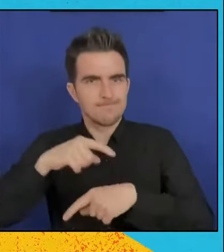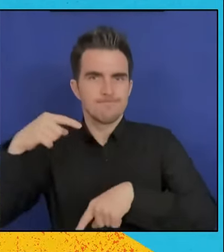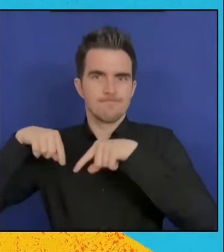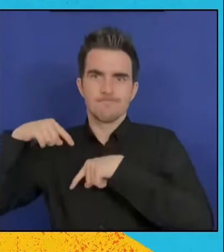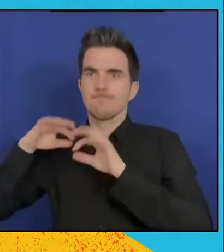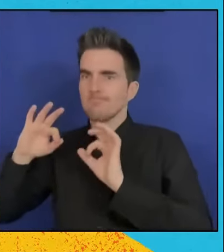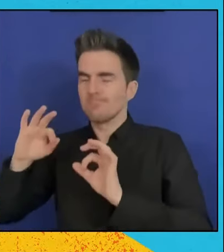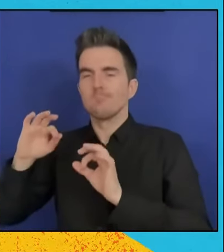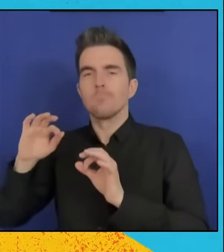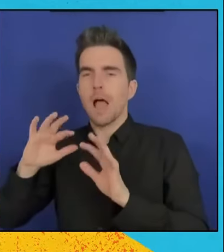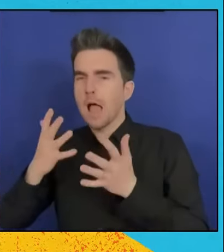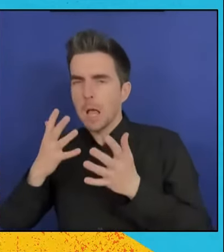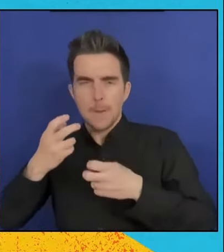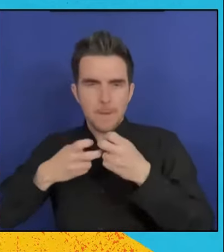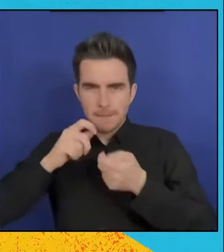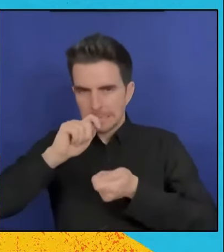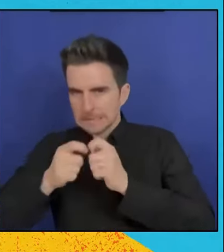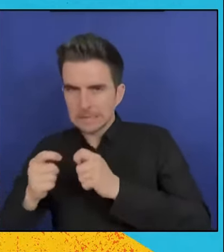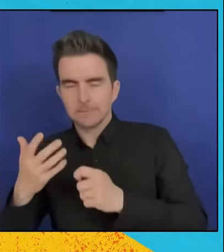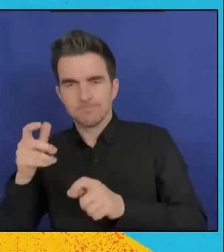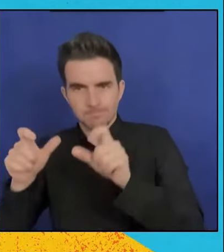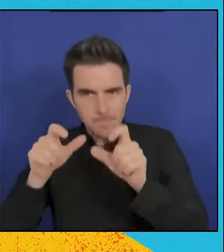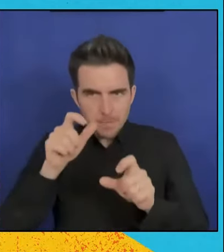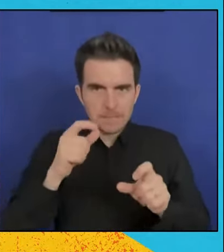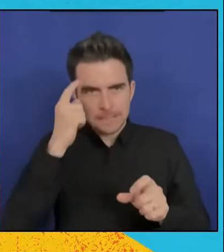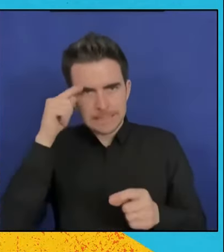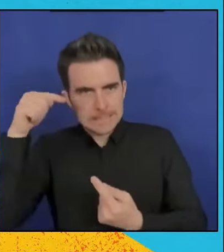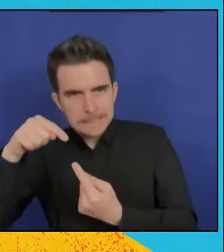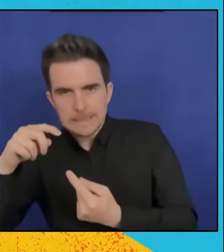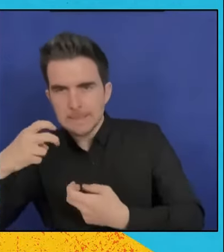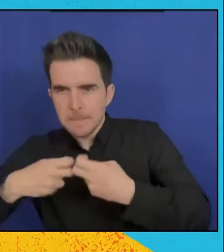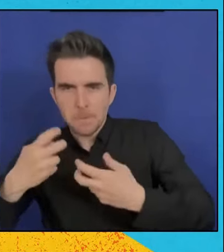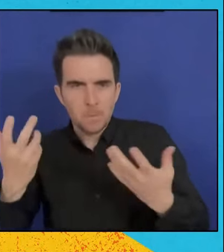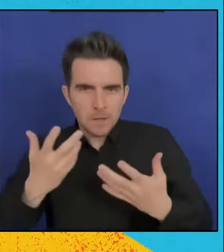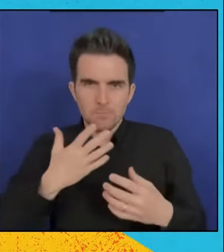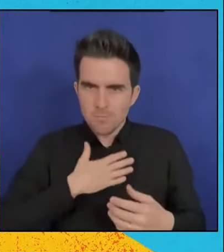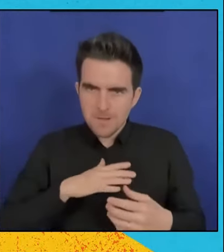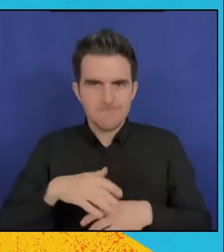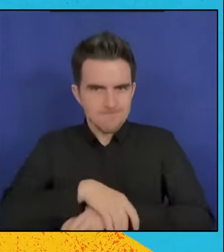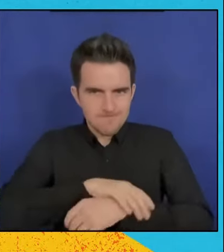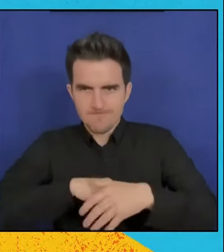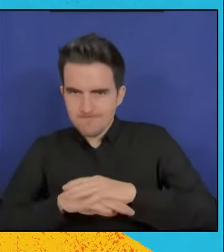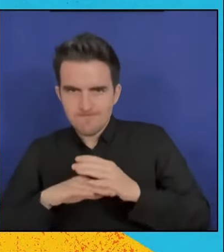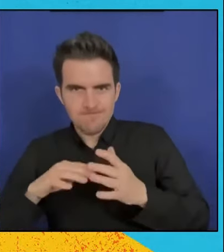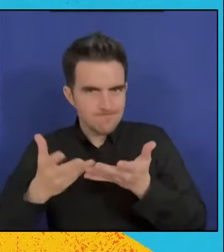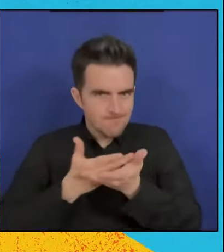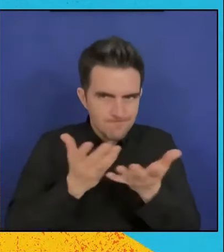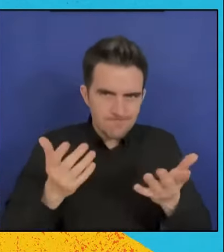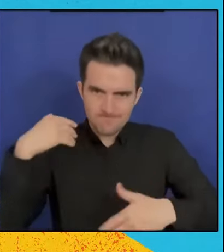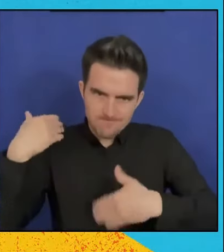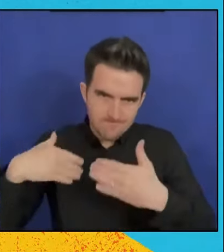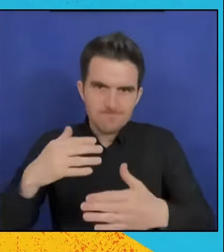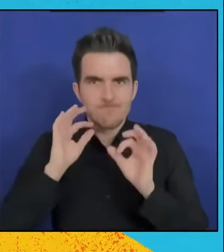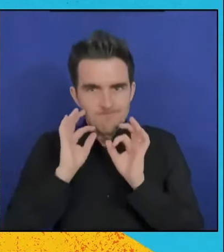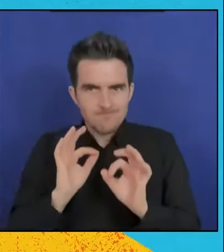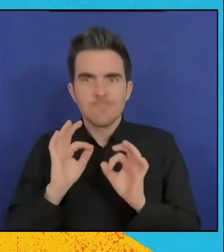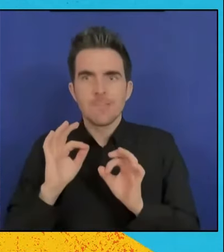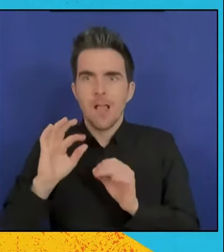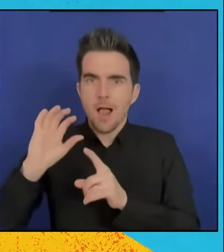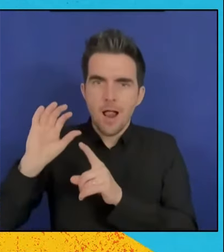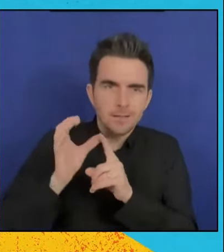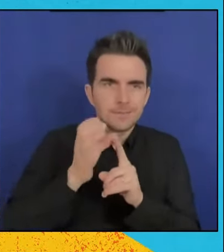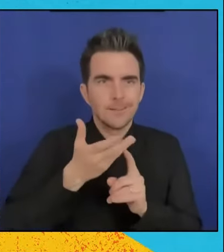and incorporate it to solve the problem that is ravaging the society at this very moment. We need to